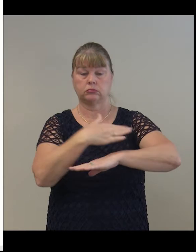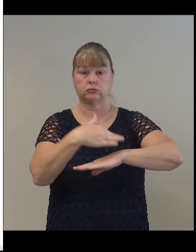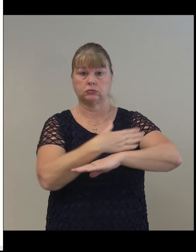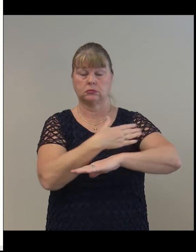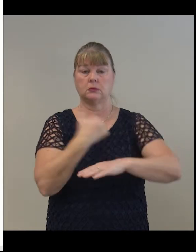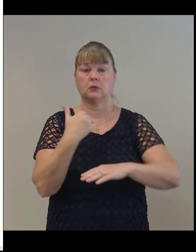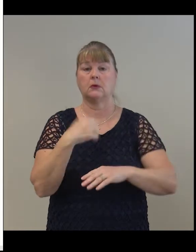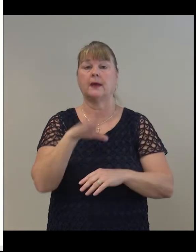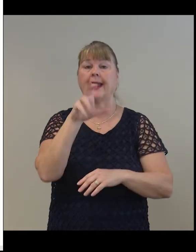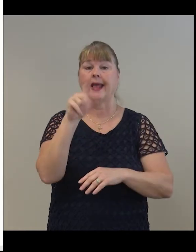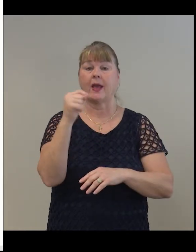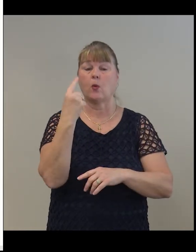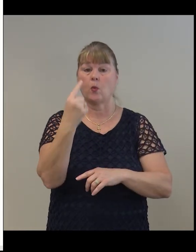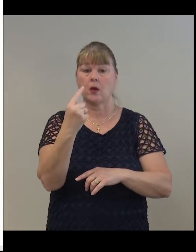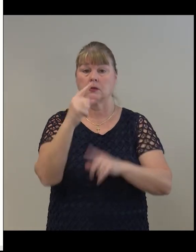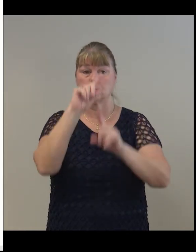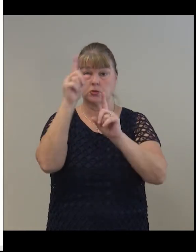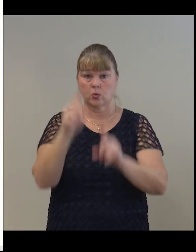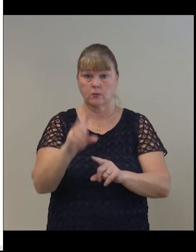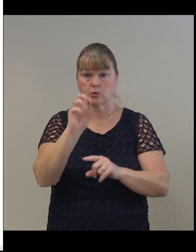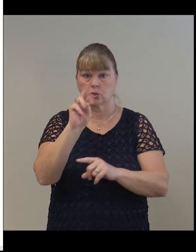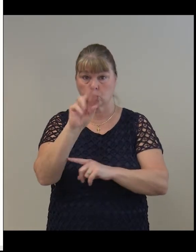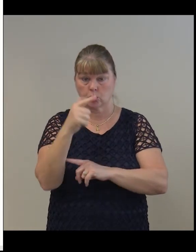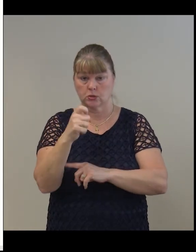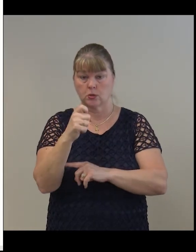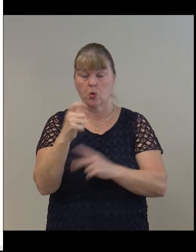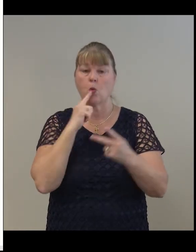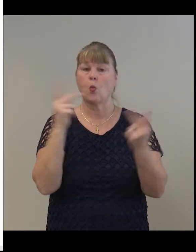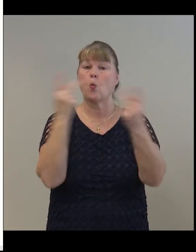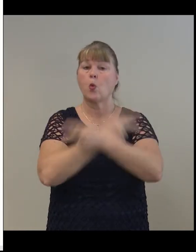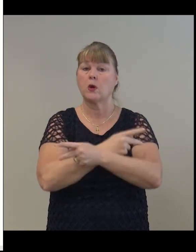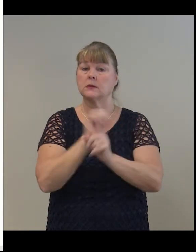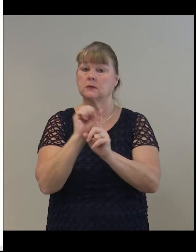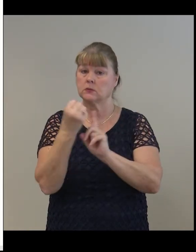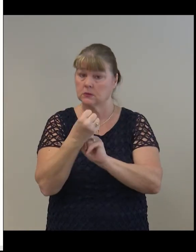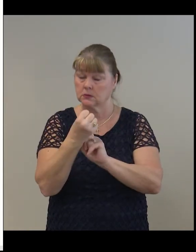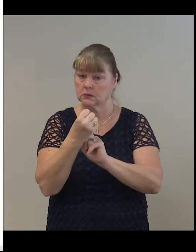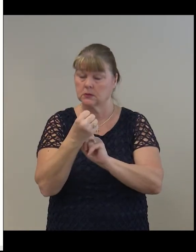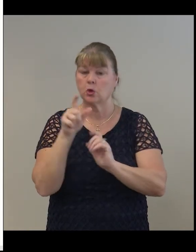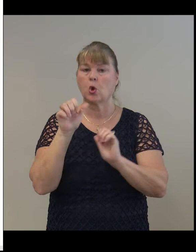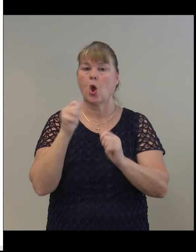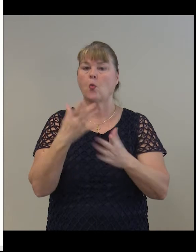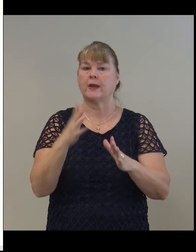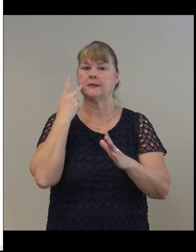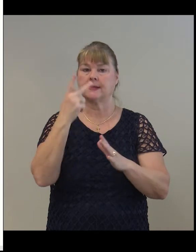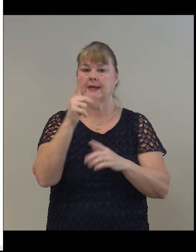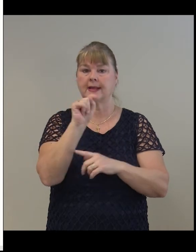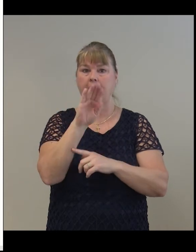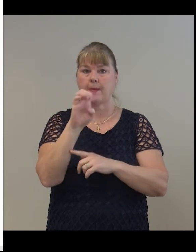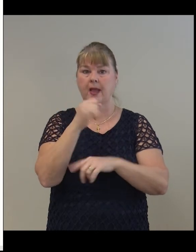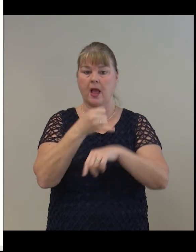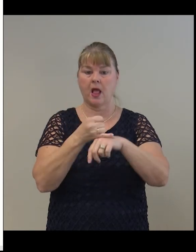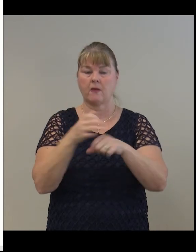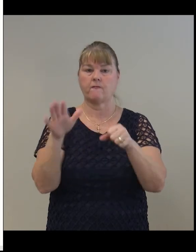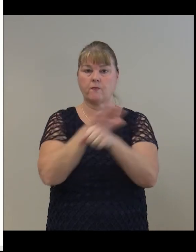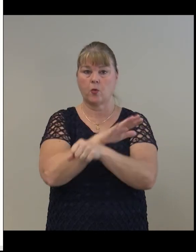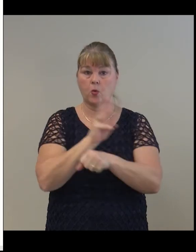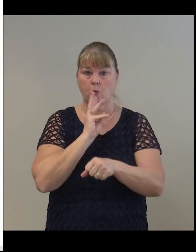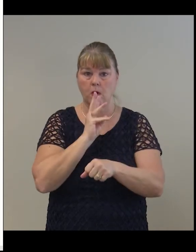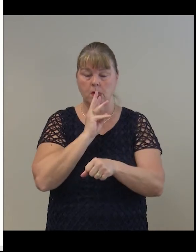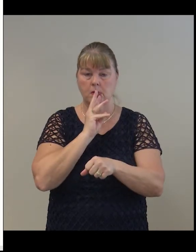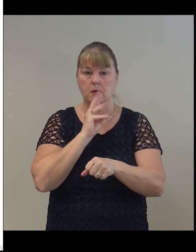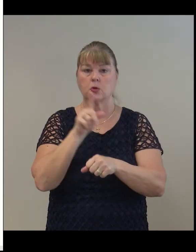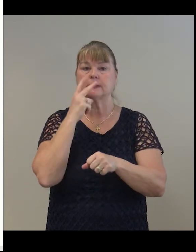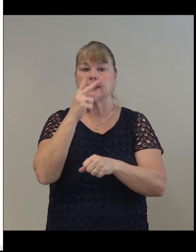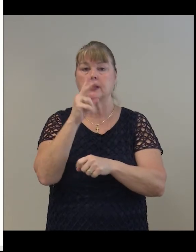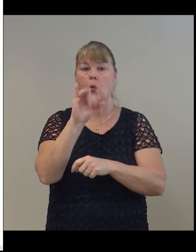a Category 1 storm surge, in that worst case scenario, you're already seeing Tybee Island covered in water. You're seeing